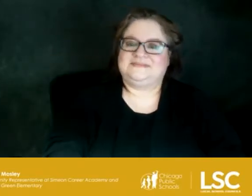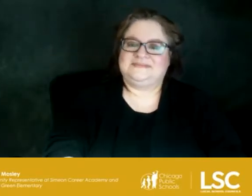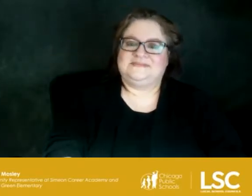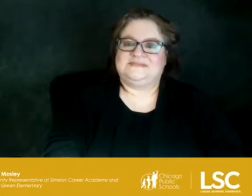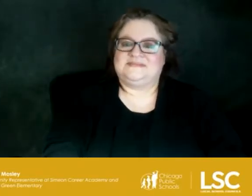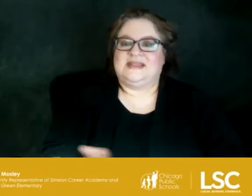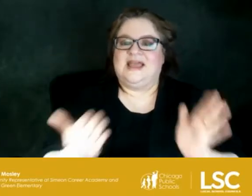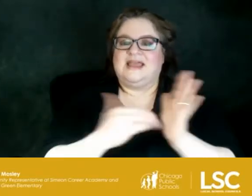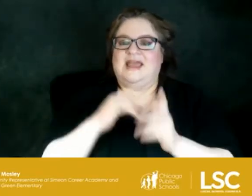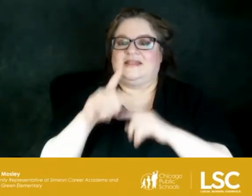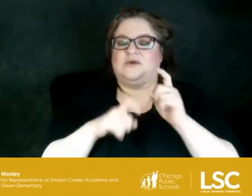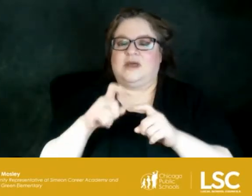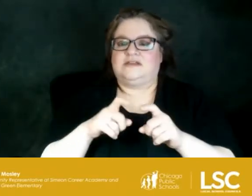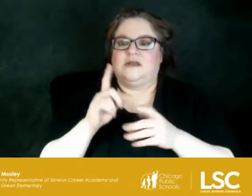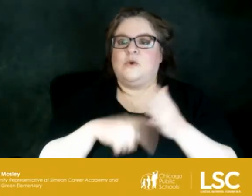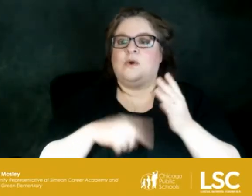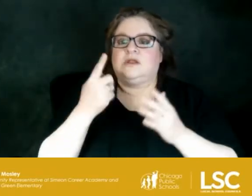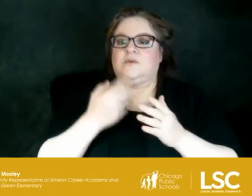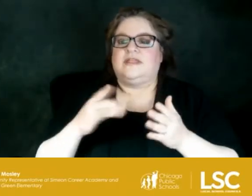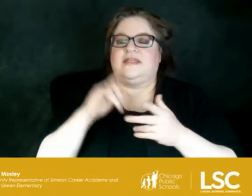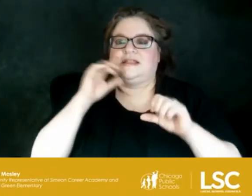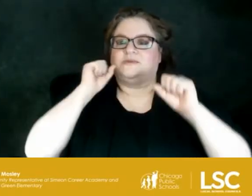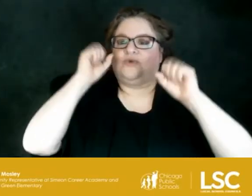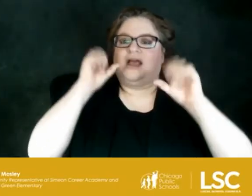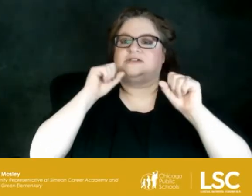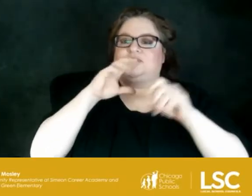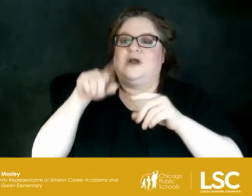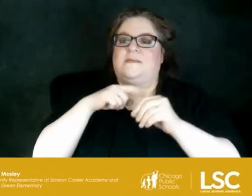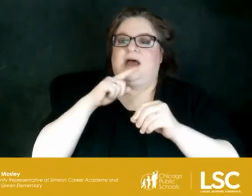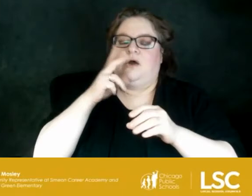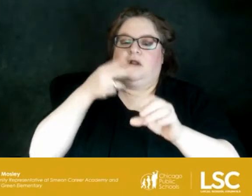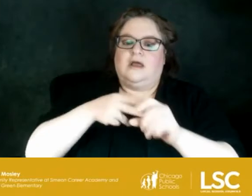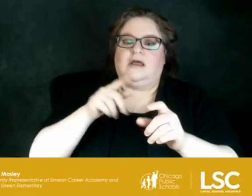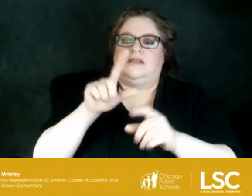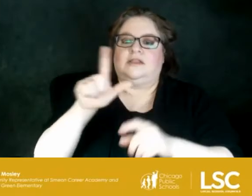Again, the question is, what is one thing that surprised you about being on the local school council?